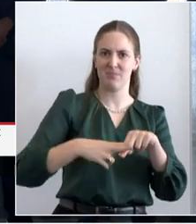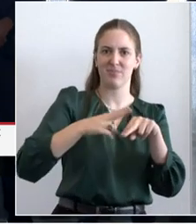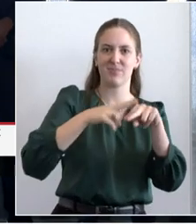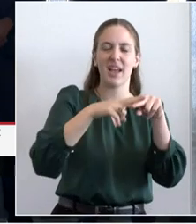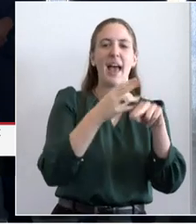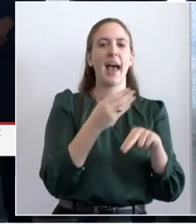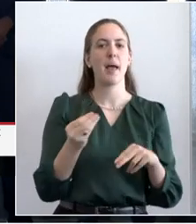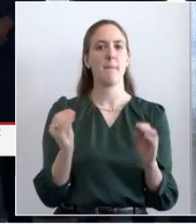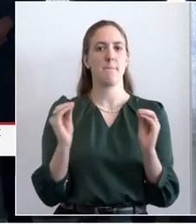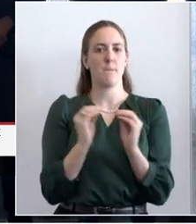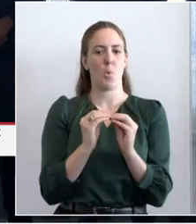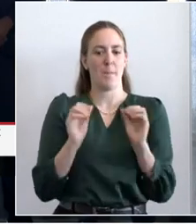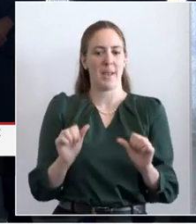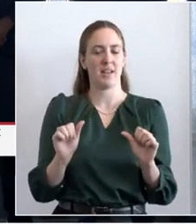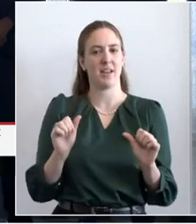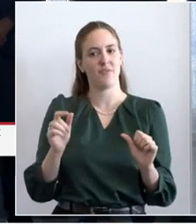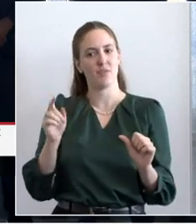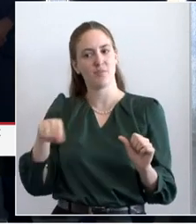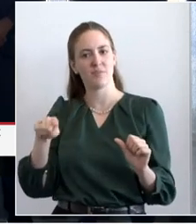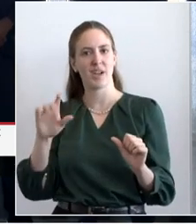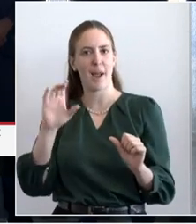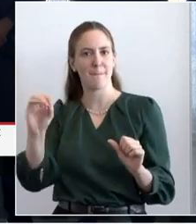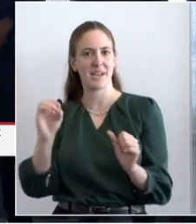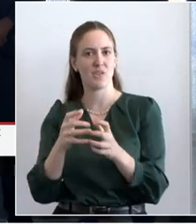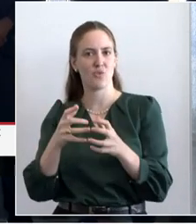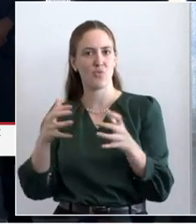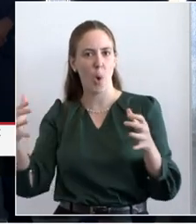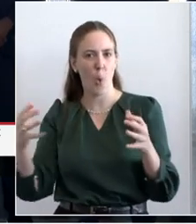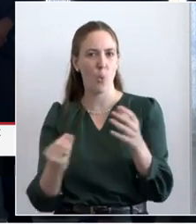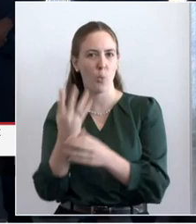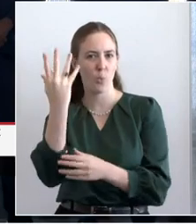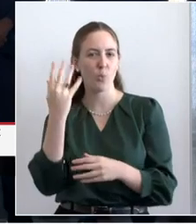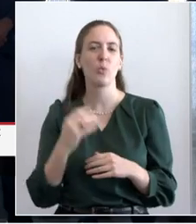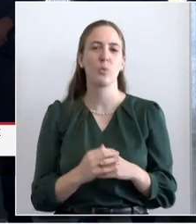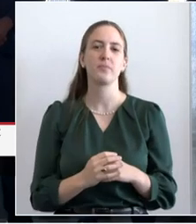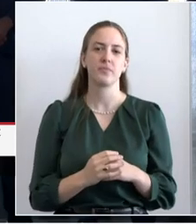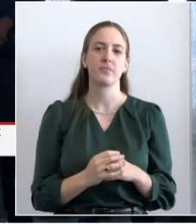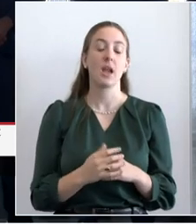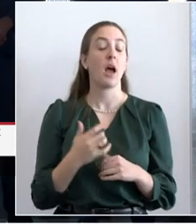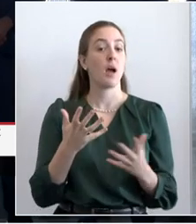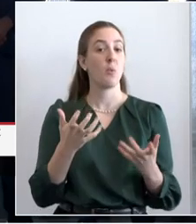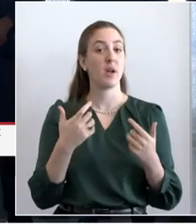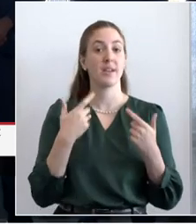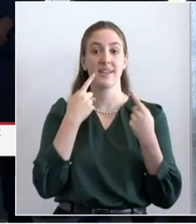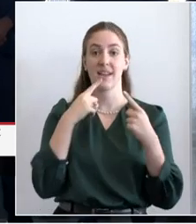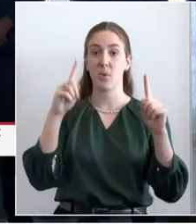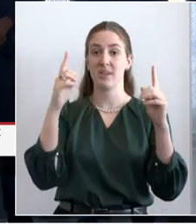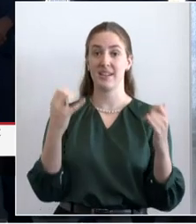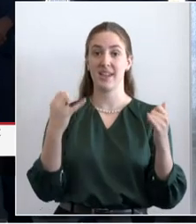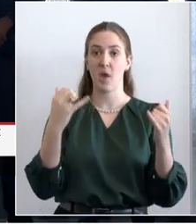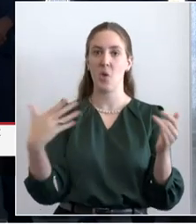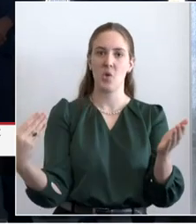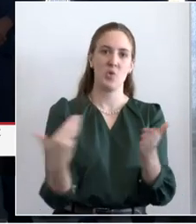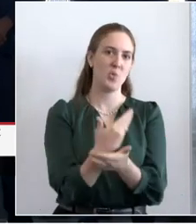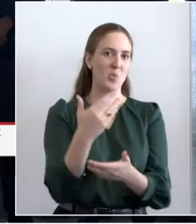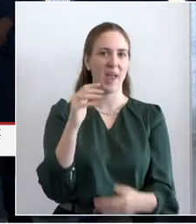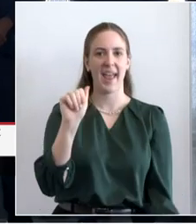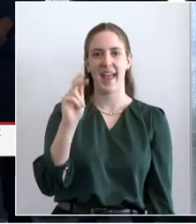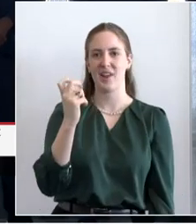to grow. So I want to announce today that a new anchor